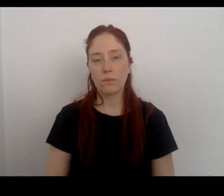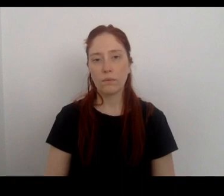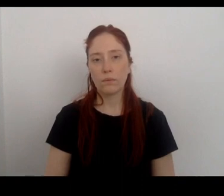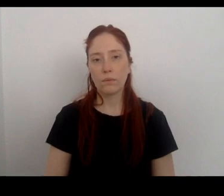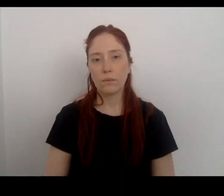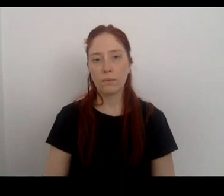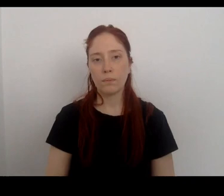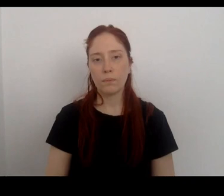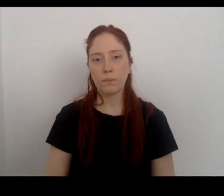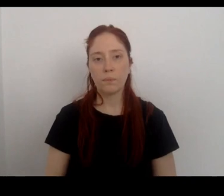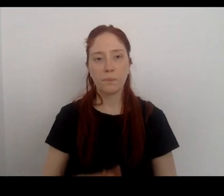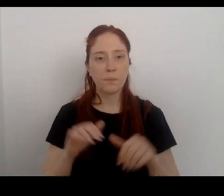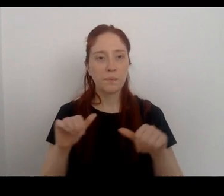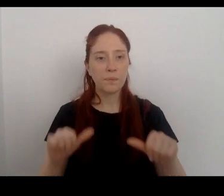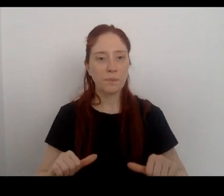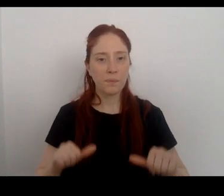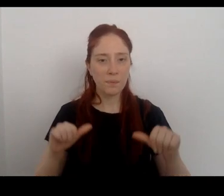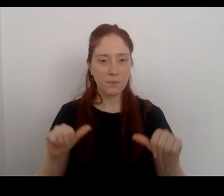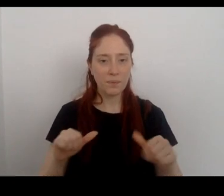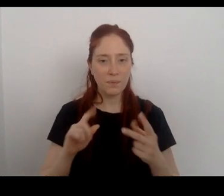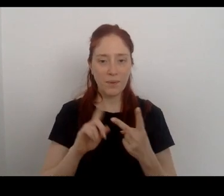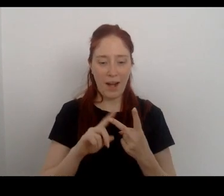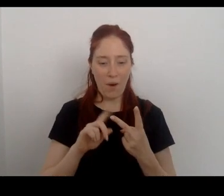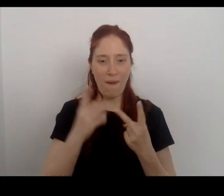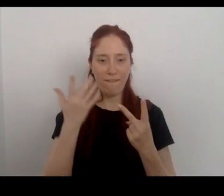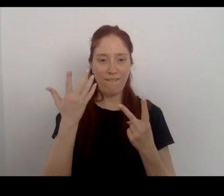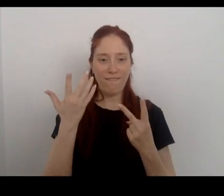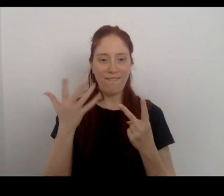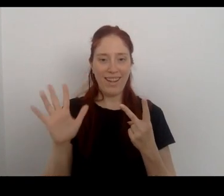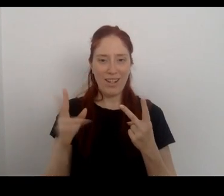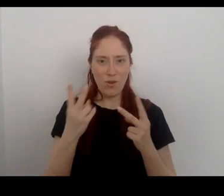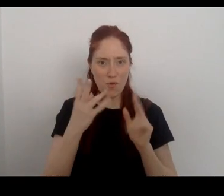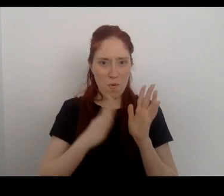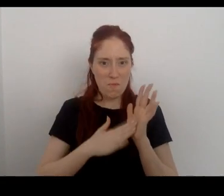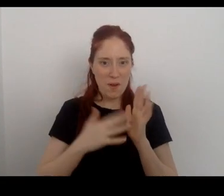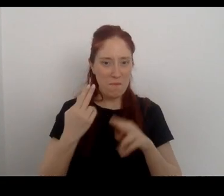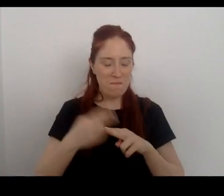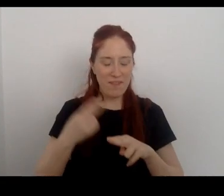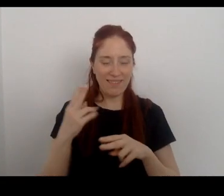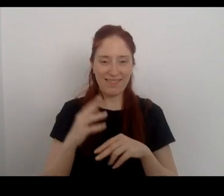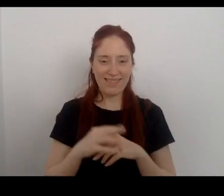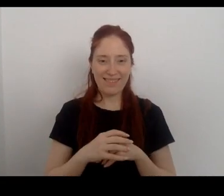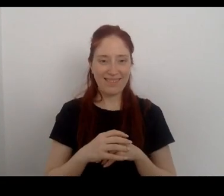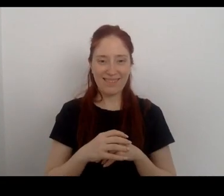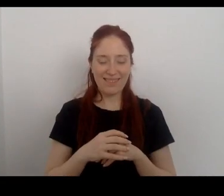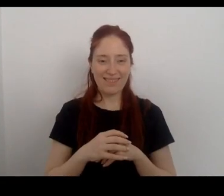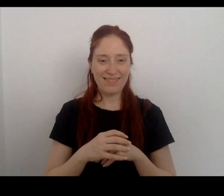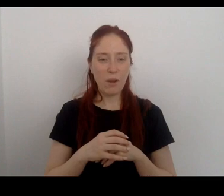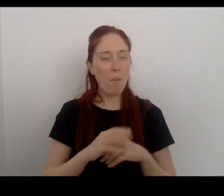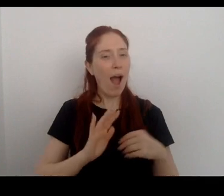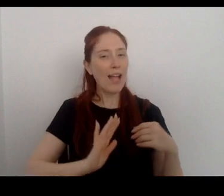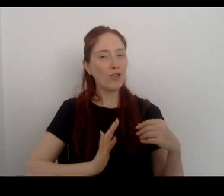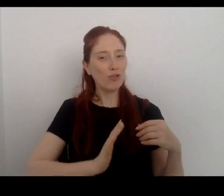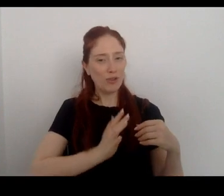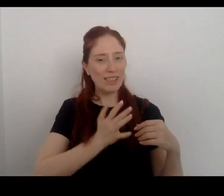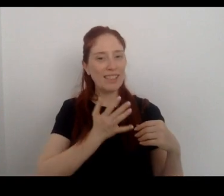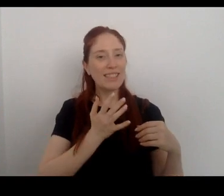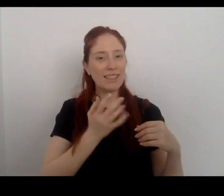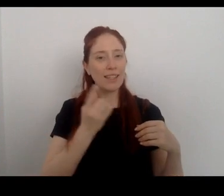Right, that's another one. 2 minutes. Okay. That was really interesting, thinking about the relationship of